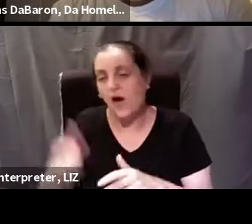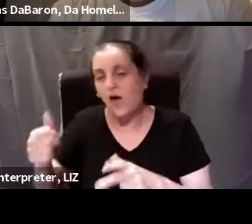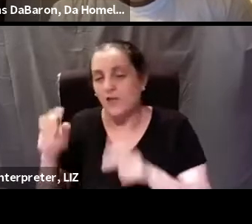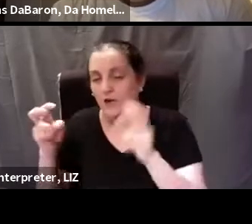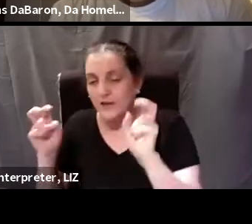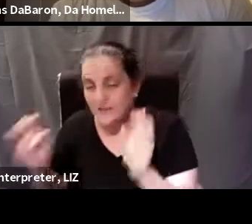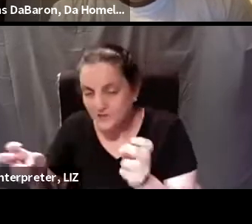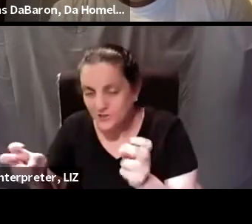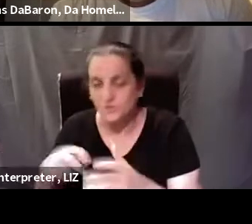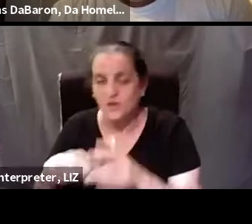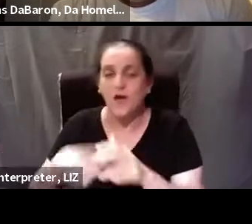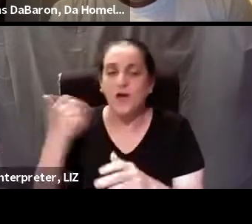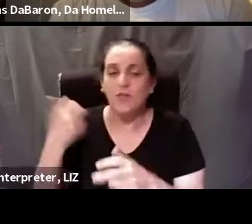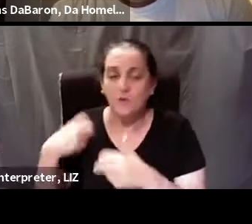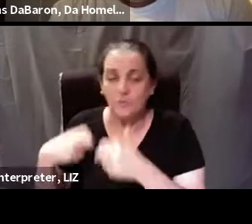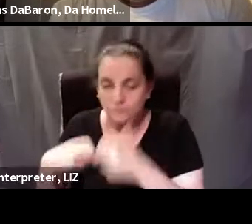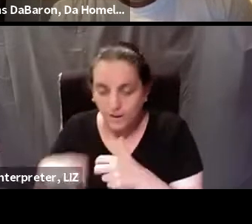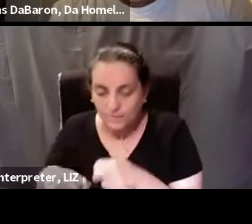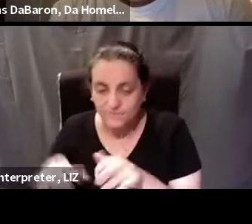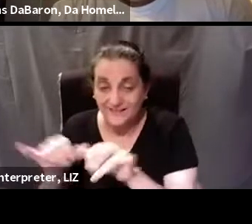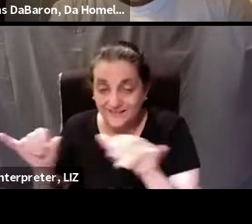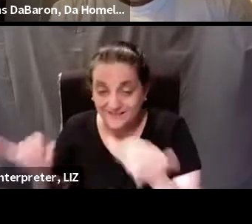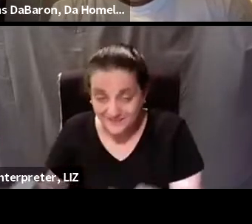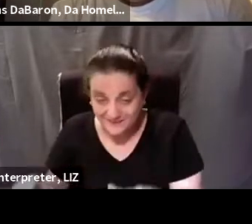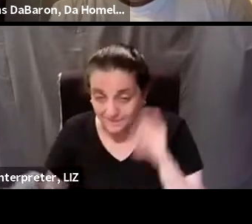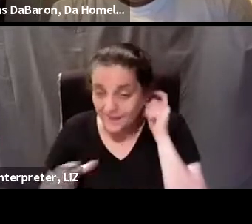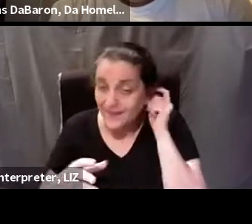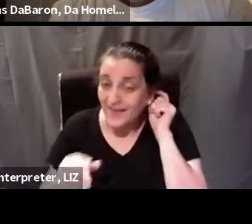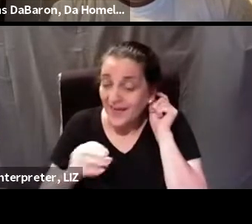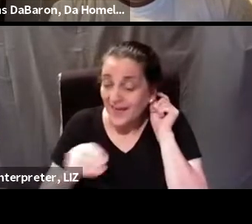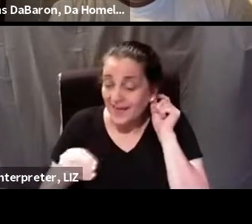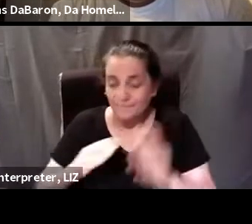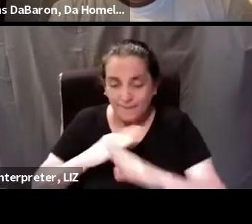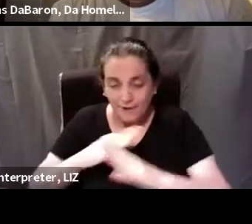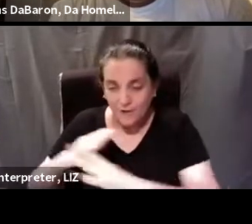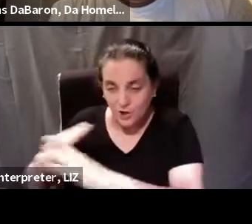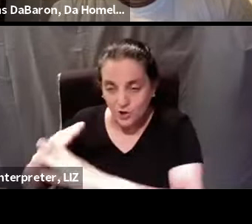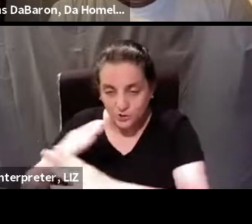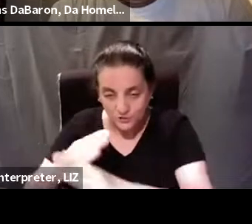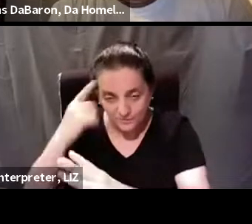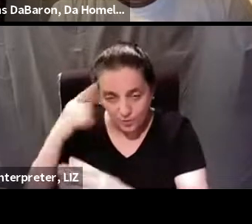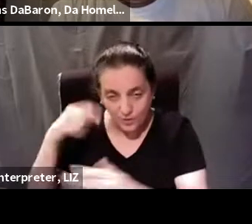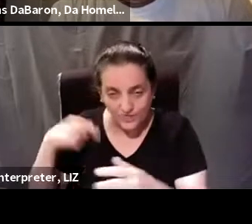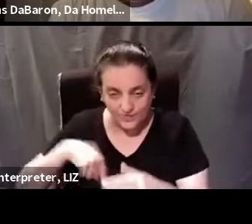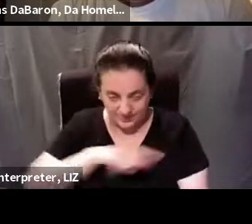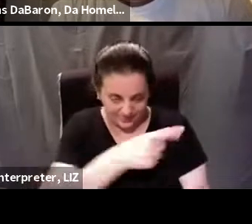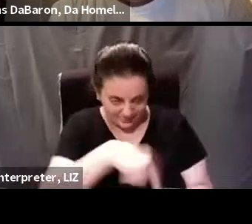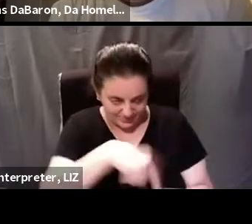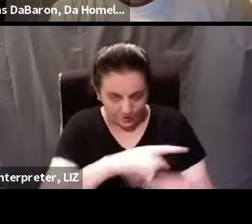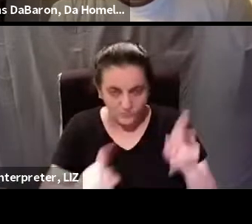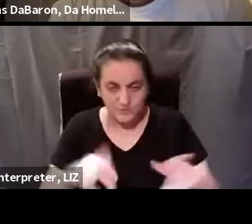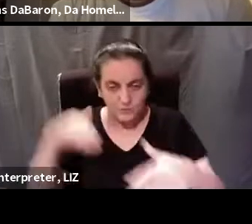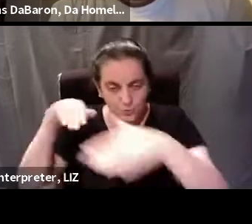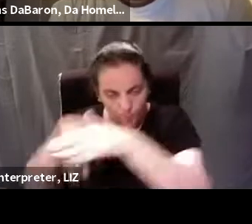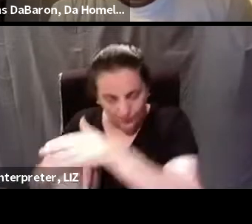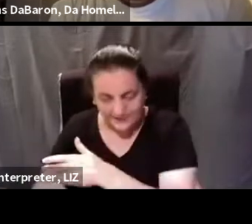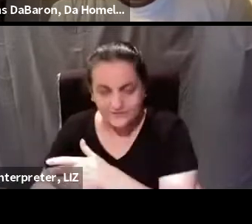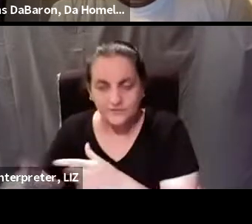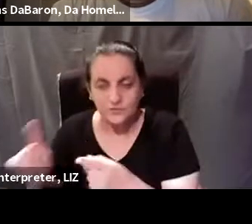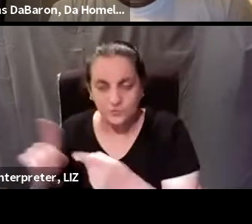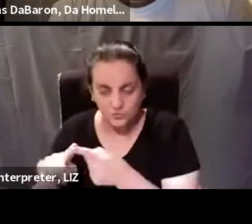the system that was in place had all sorts of barriers to entry. So we found